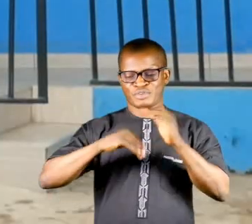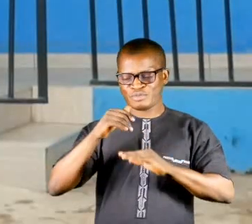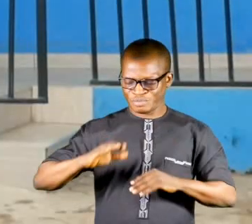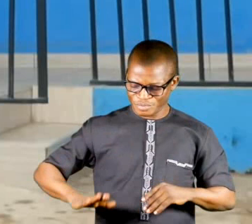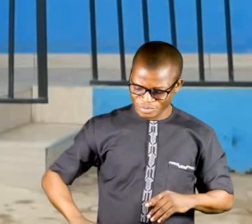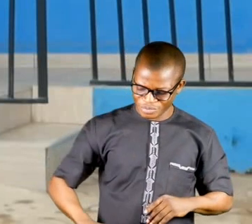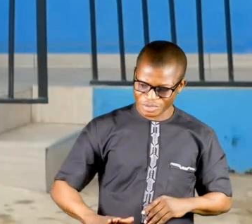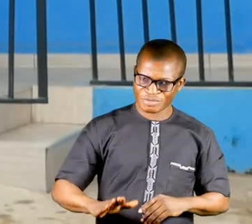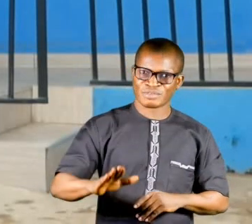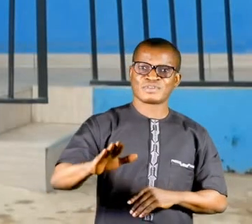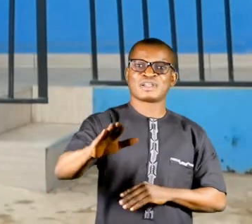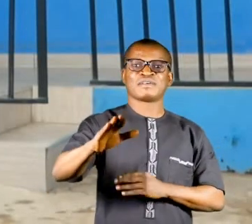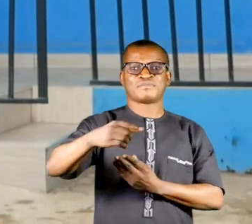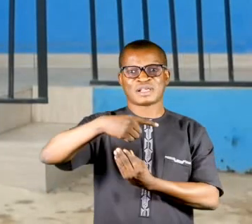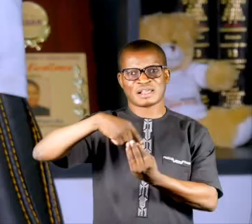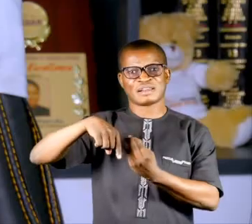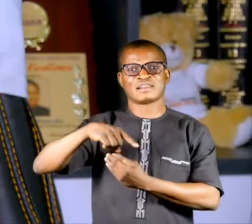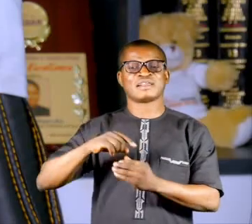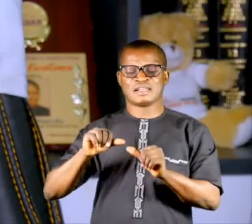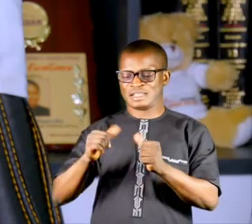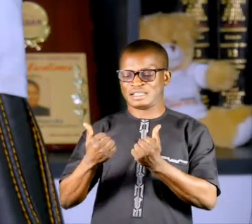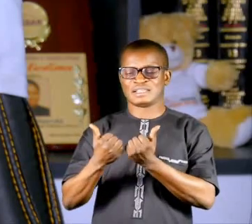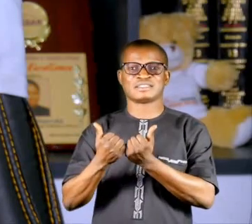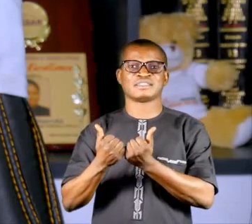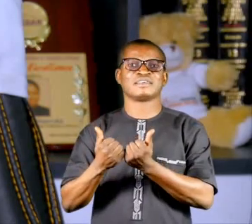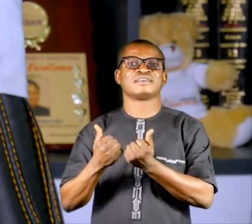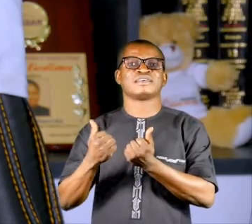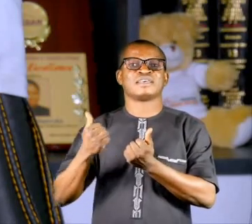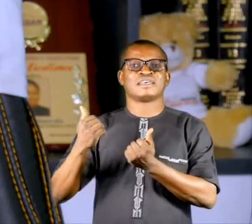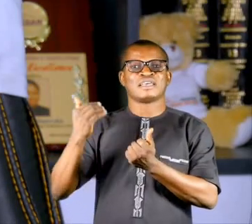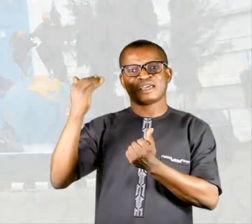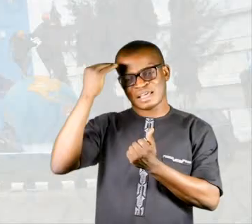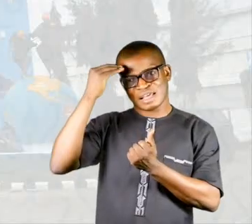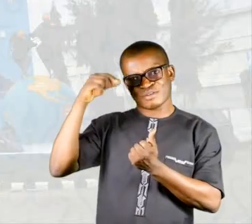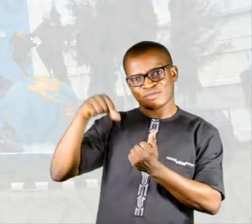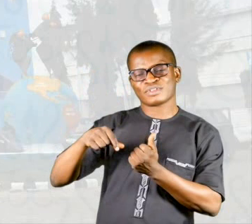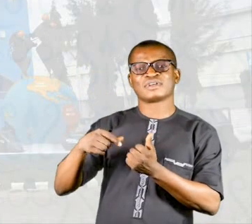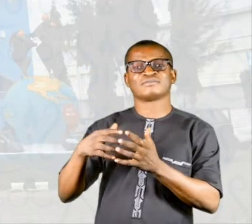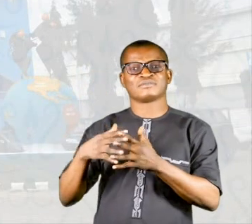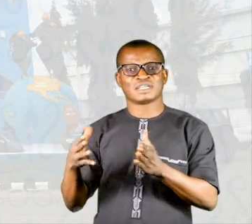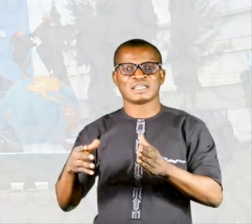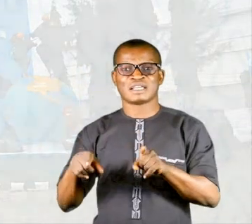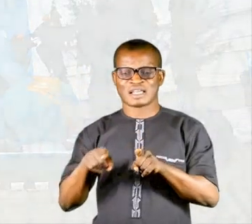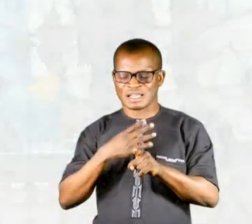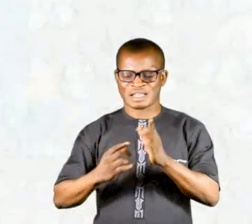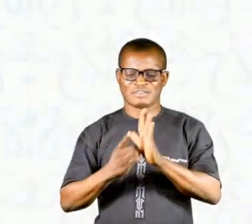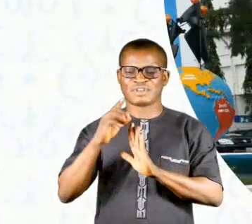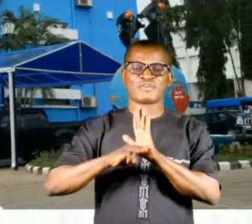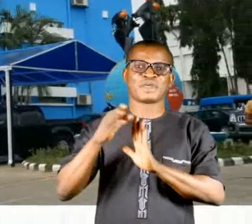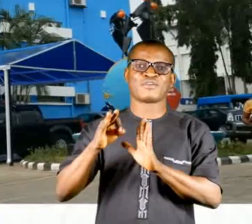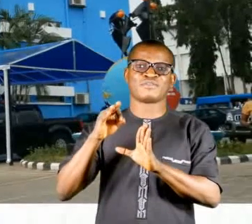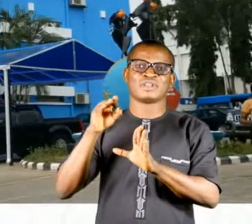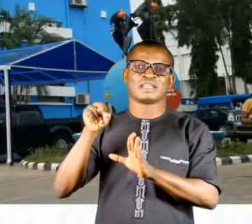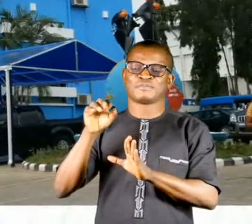ramps, you know, around the agency's HQ, and also the development of